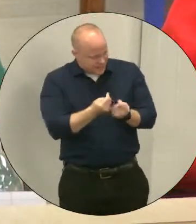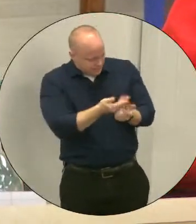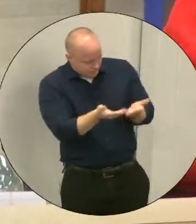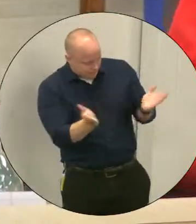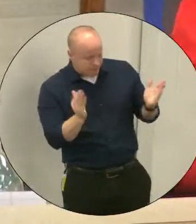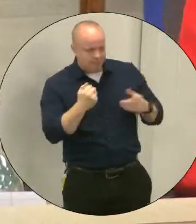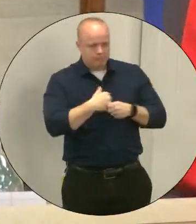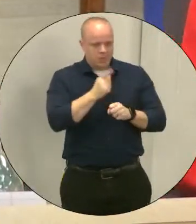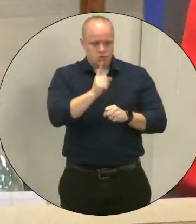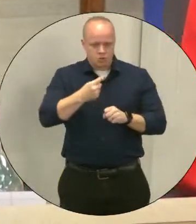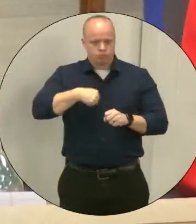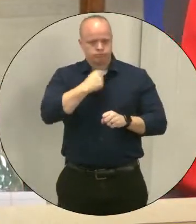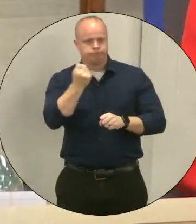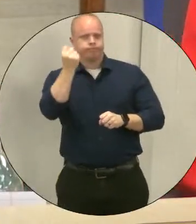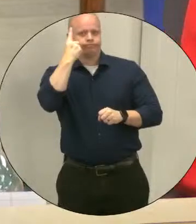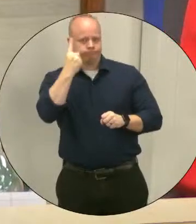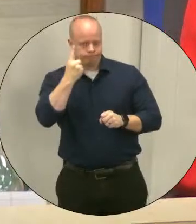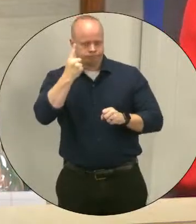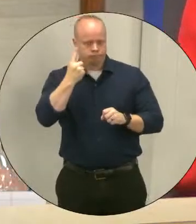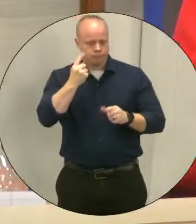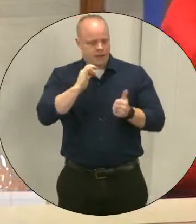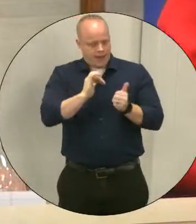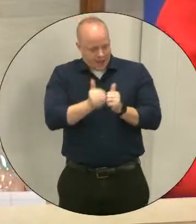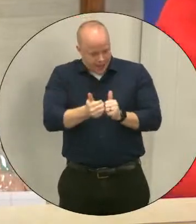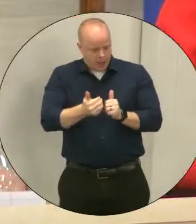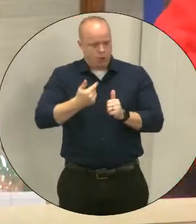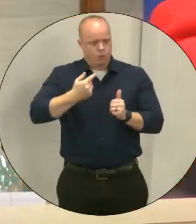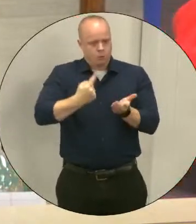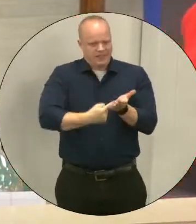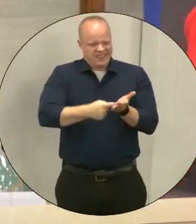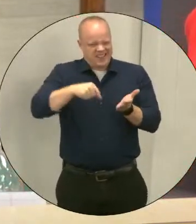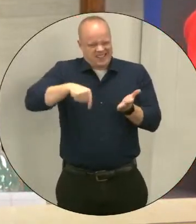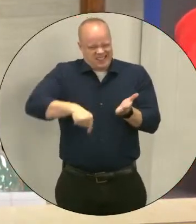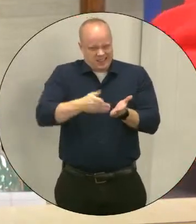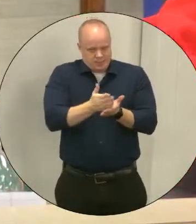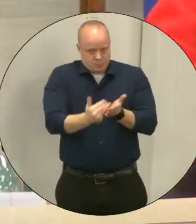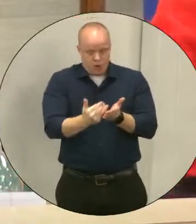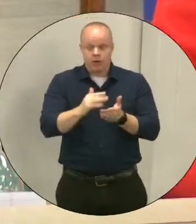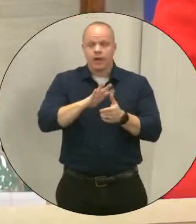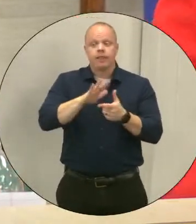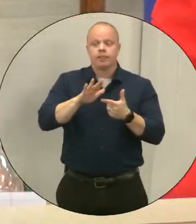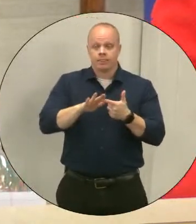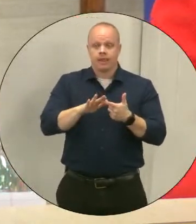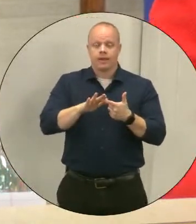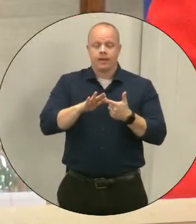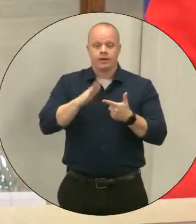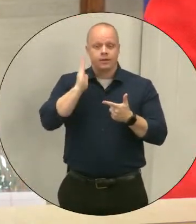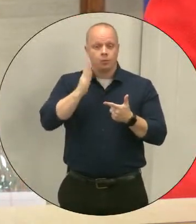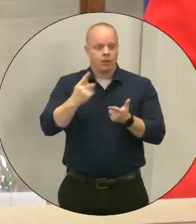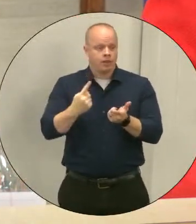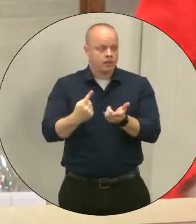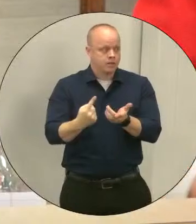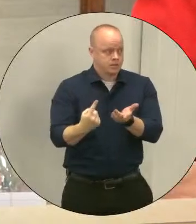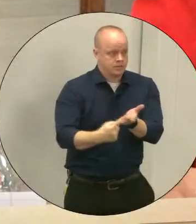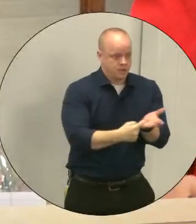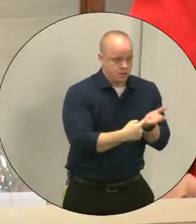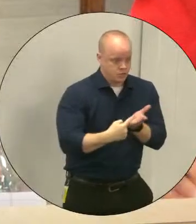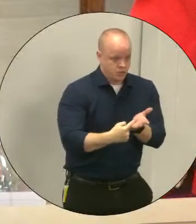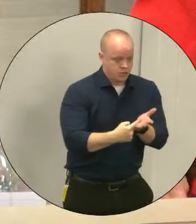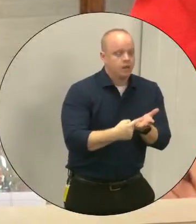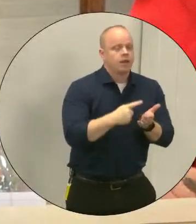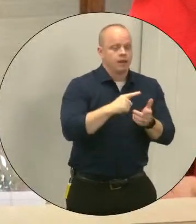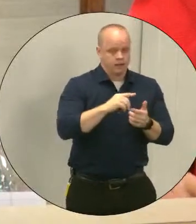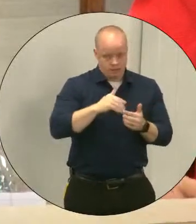have an understanding of how we will discuss this part. And then we will do discussion and